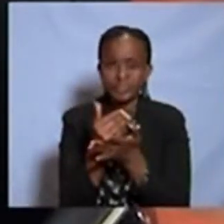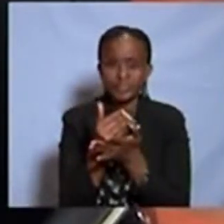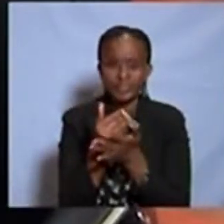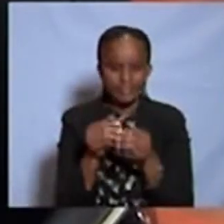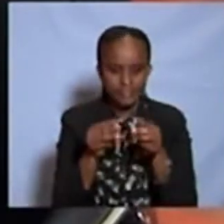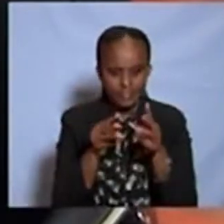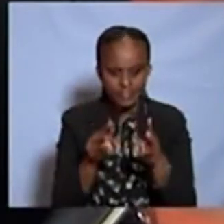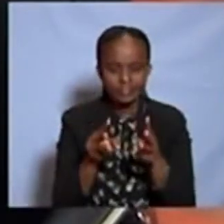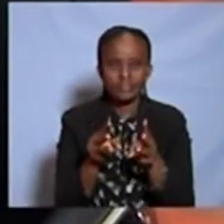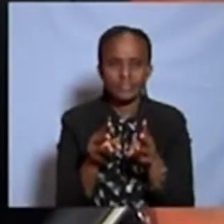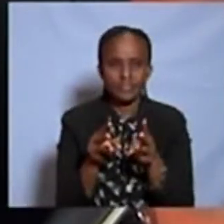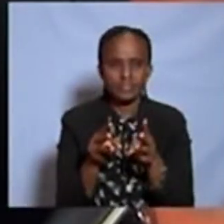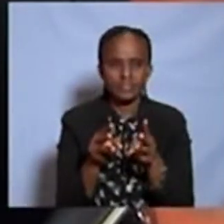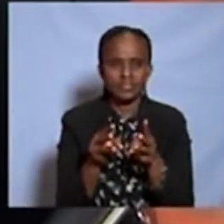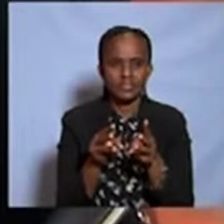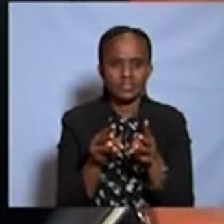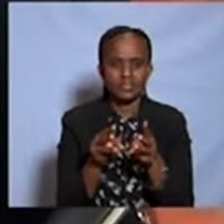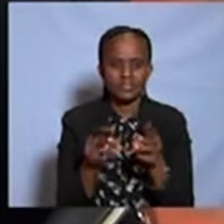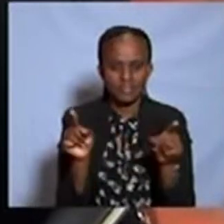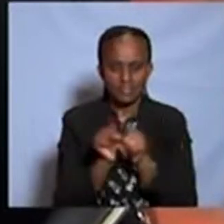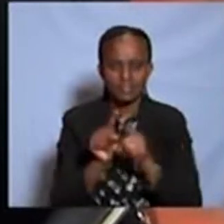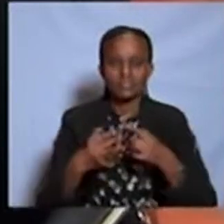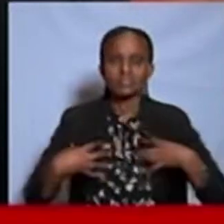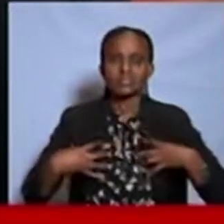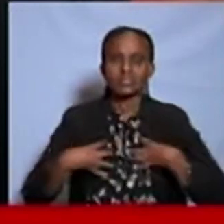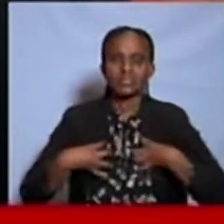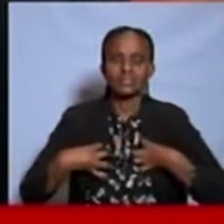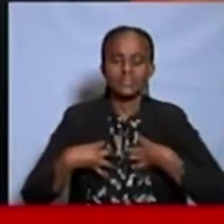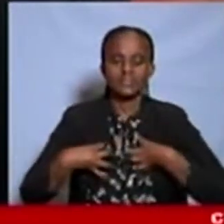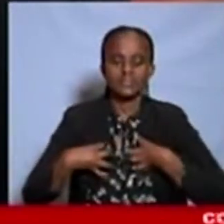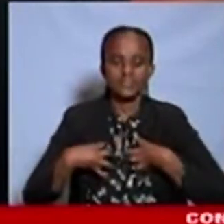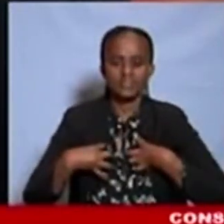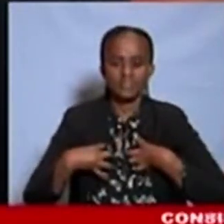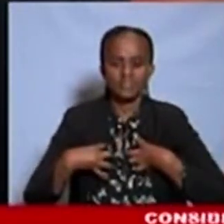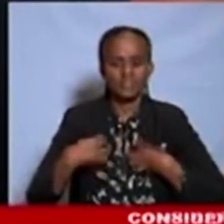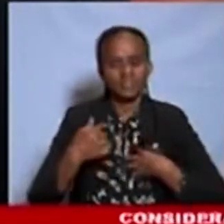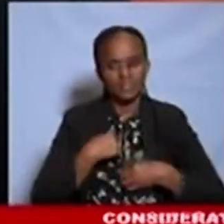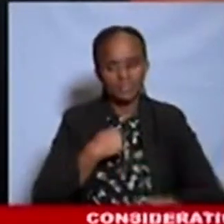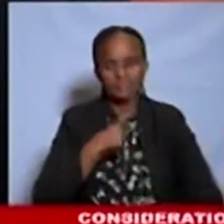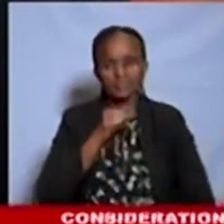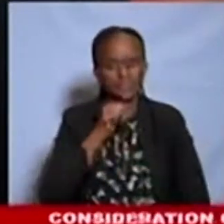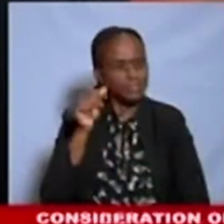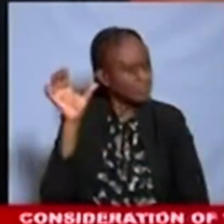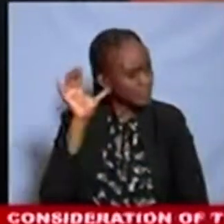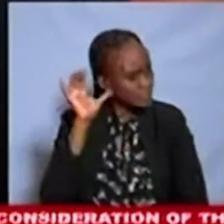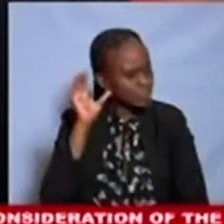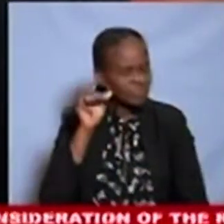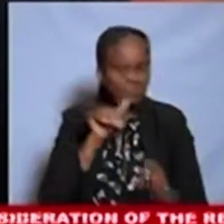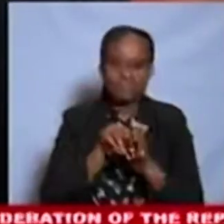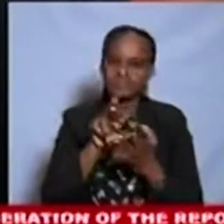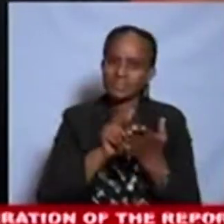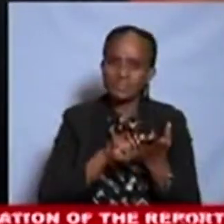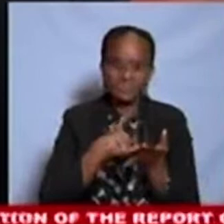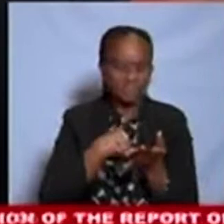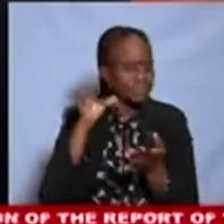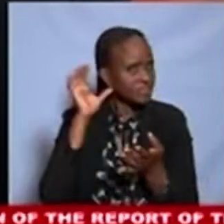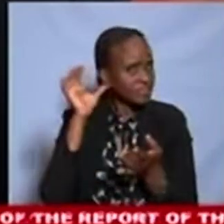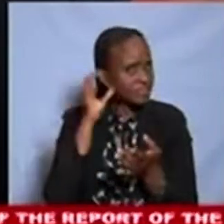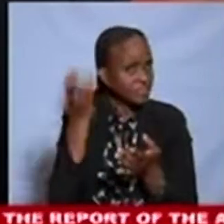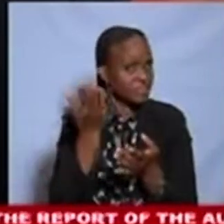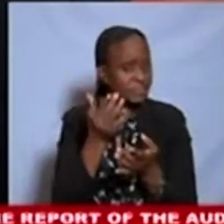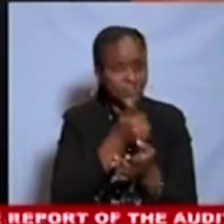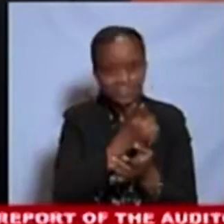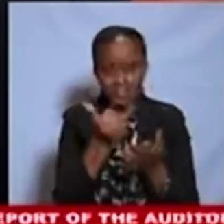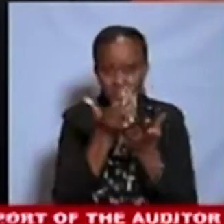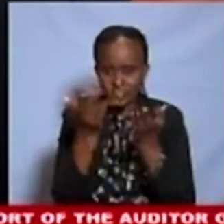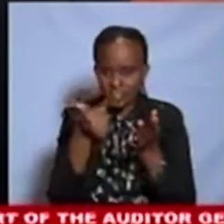stream is animals? Because I haven't heard in this report anywhere